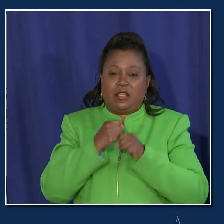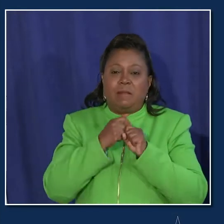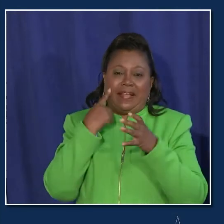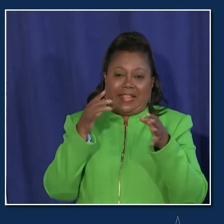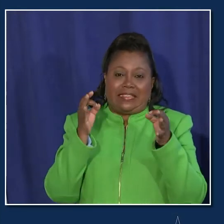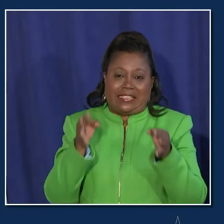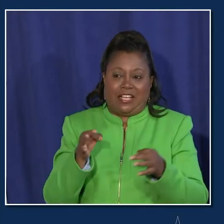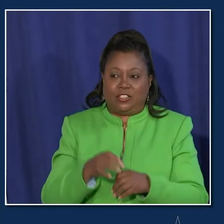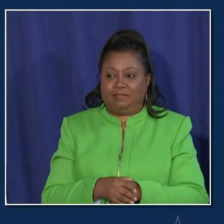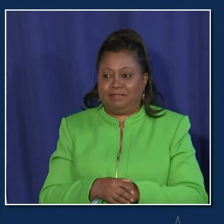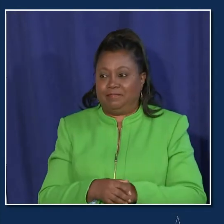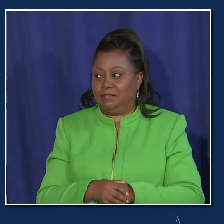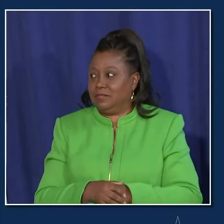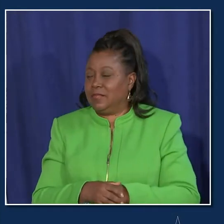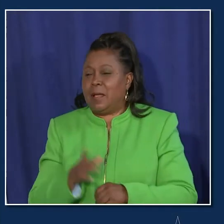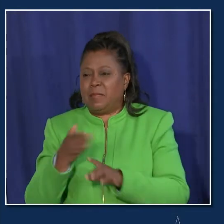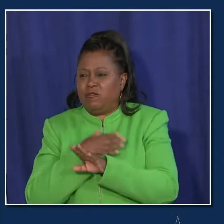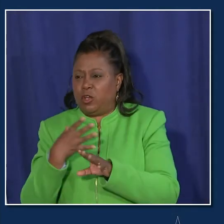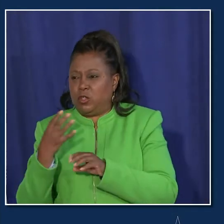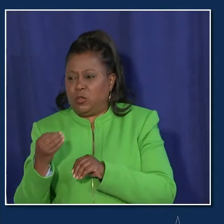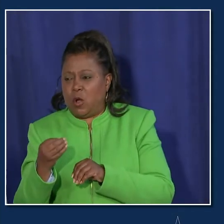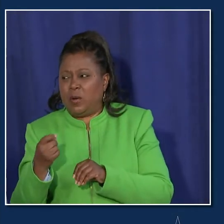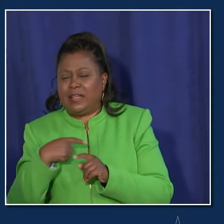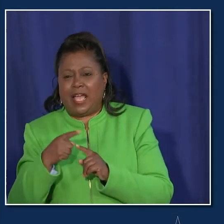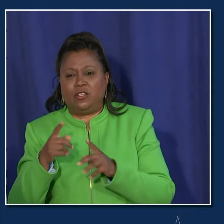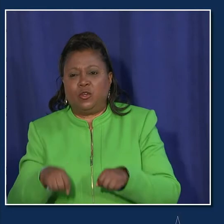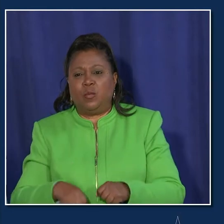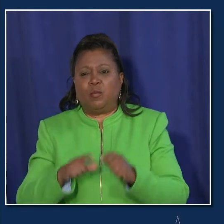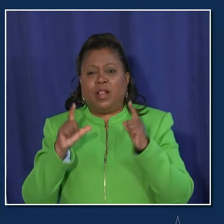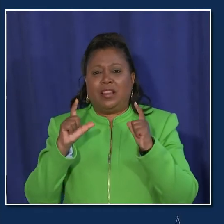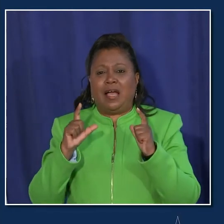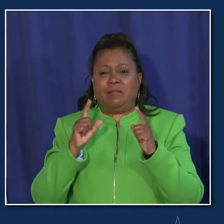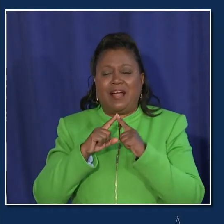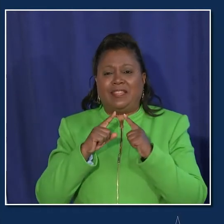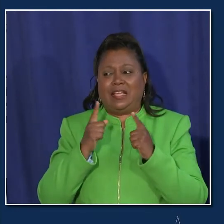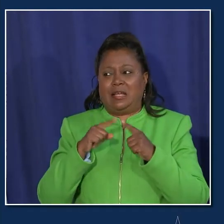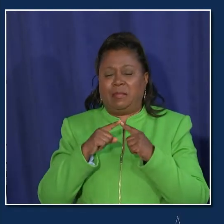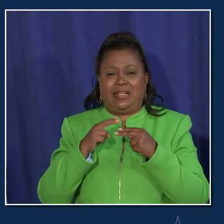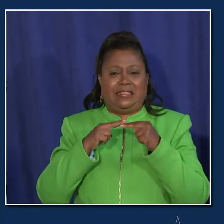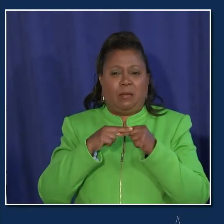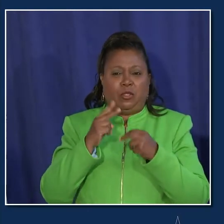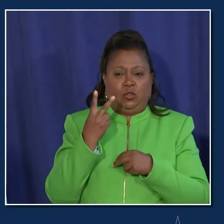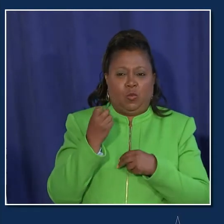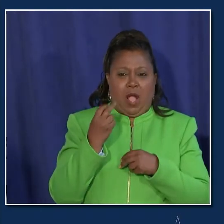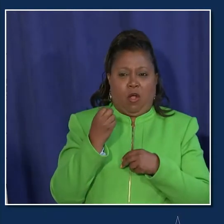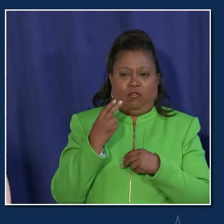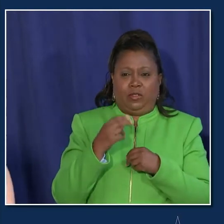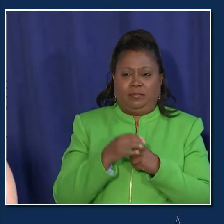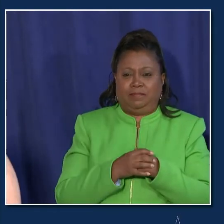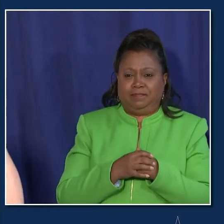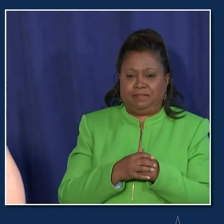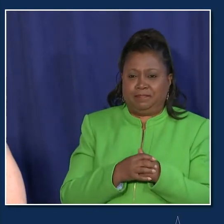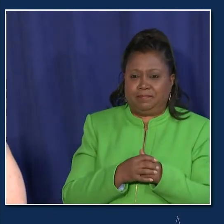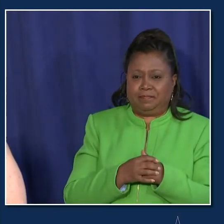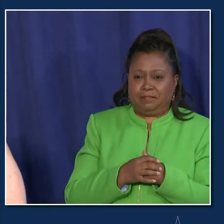that decision. Doctor, before you go, can you pull up I think it may have been slide 12. Which one? 12